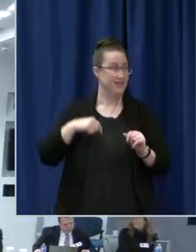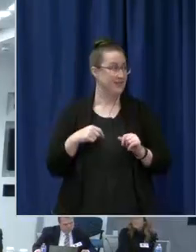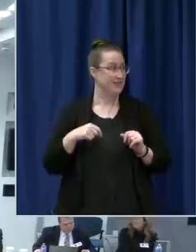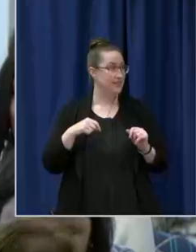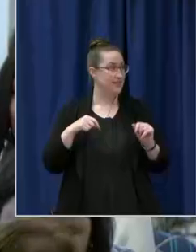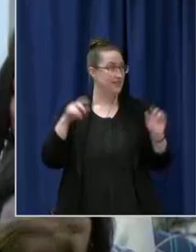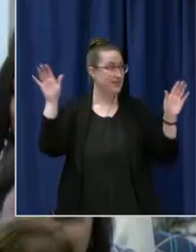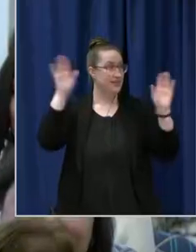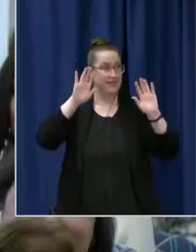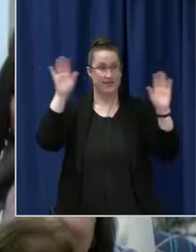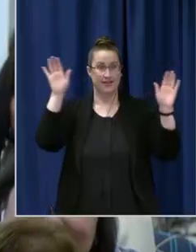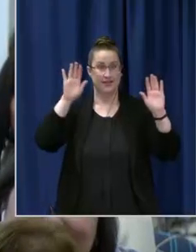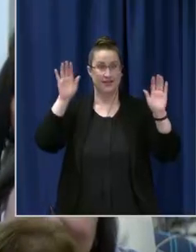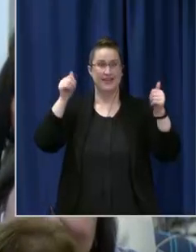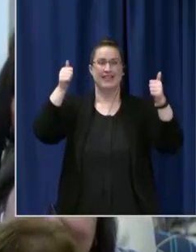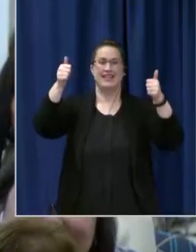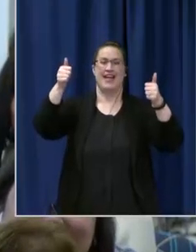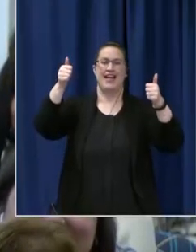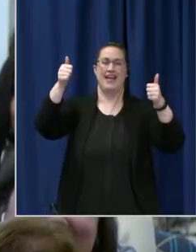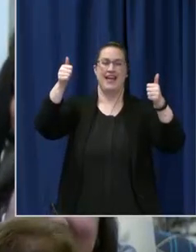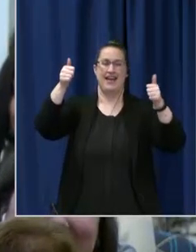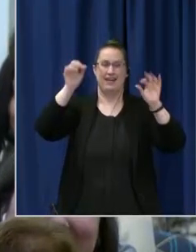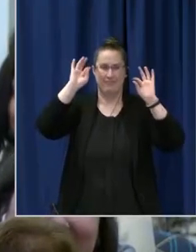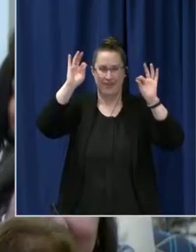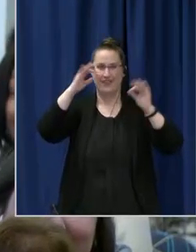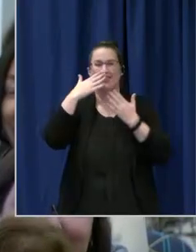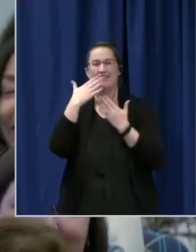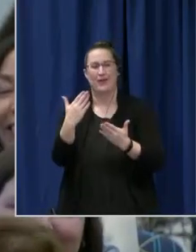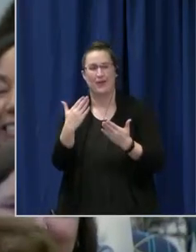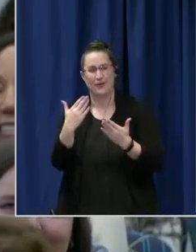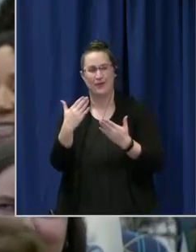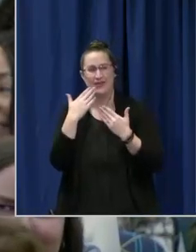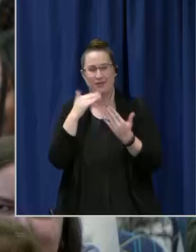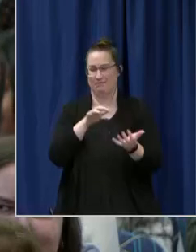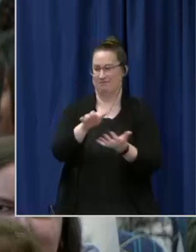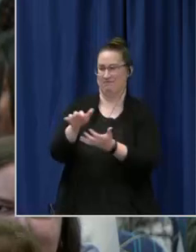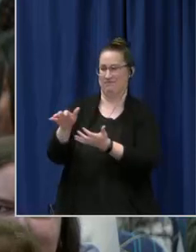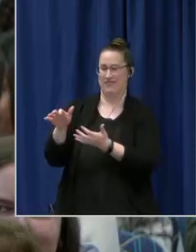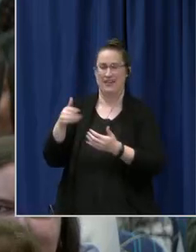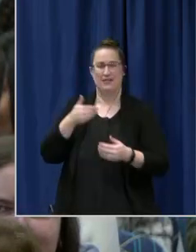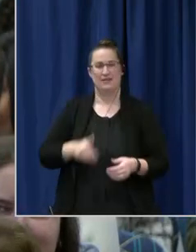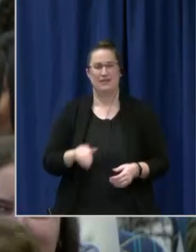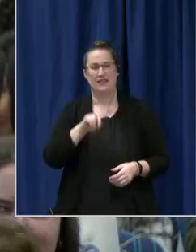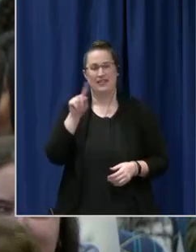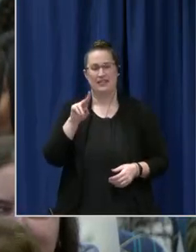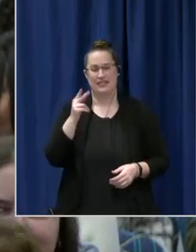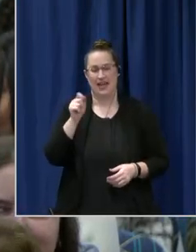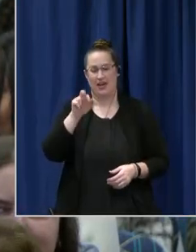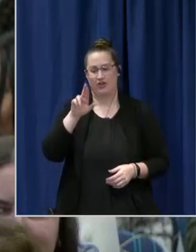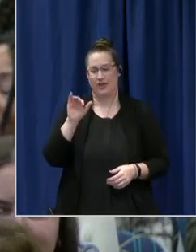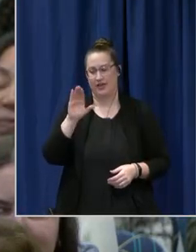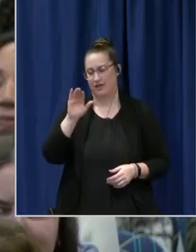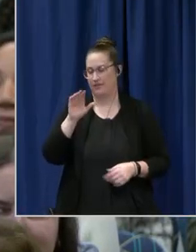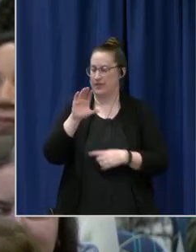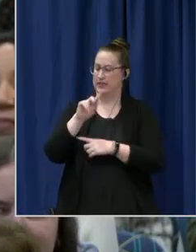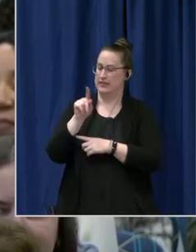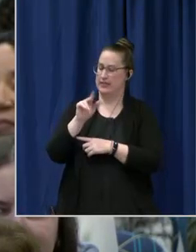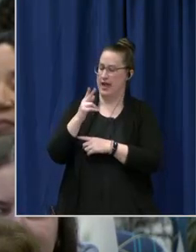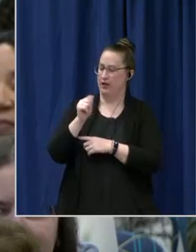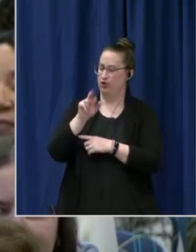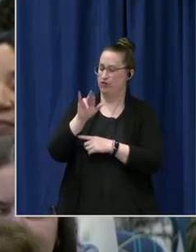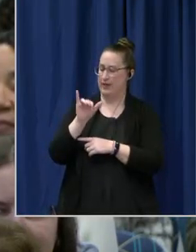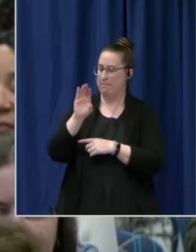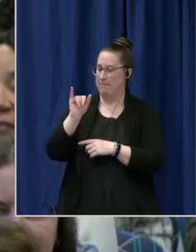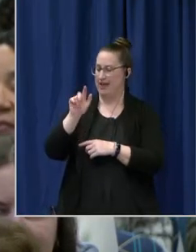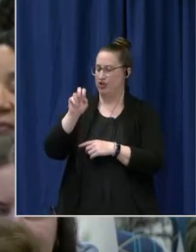Other side of the room. There we are. Thank you. This is Zachary Bastian from Verizon Communications. Excellent set